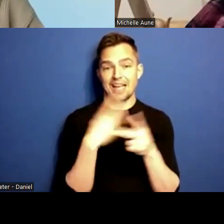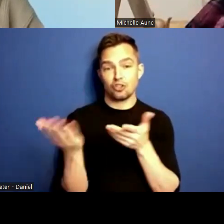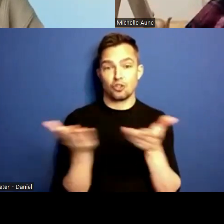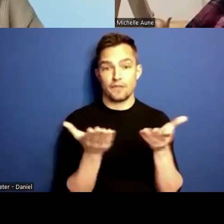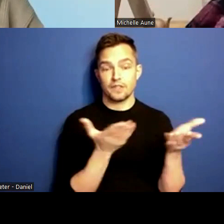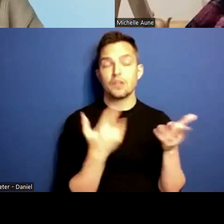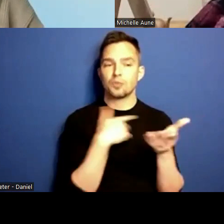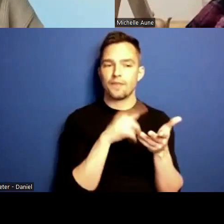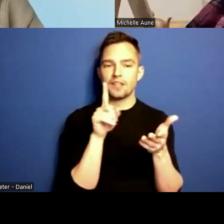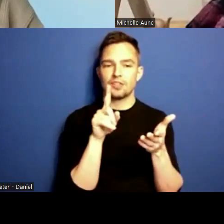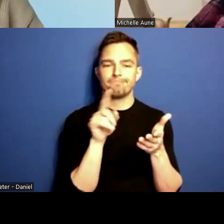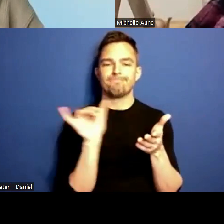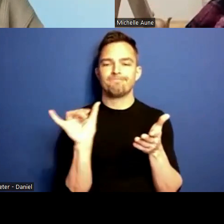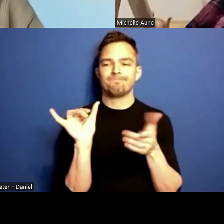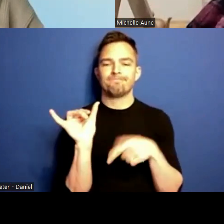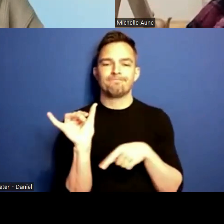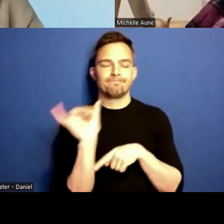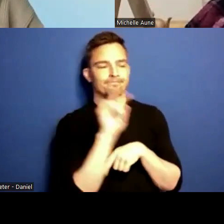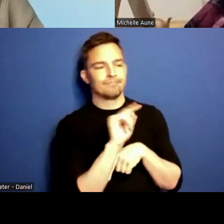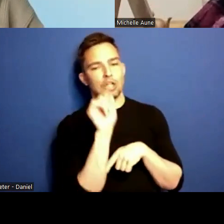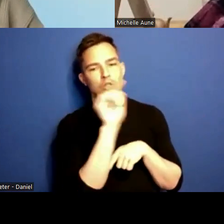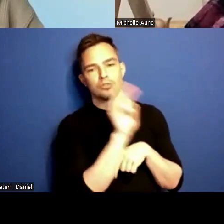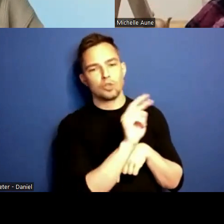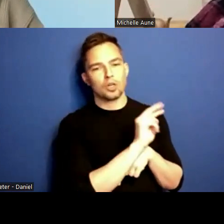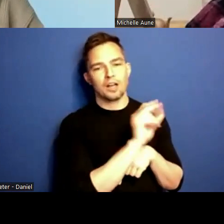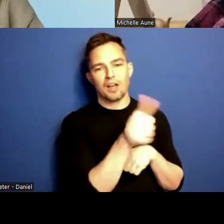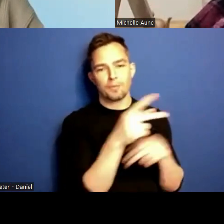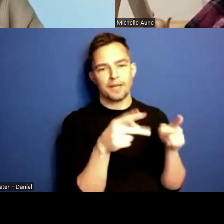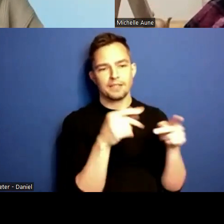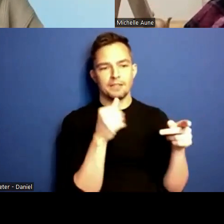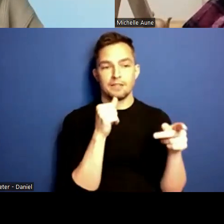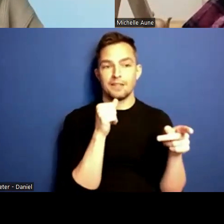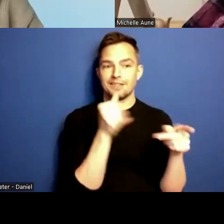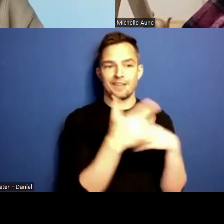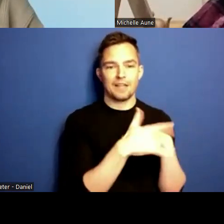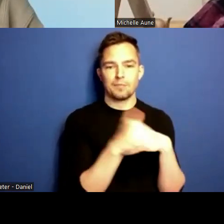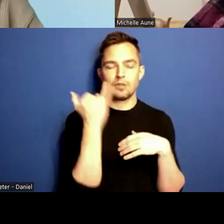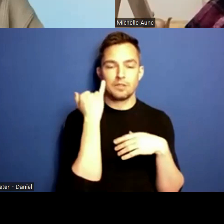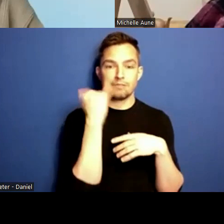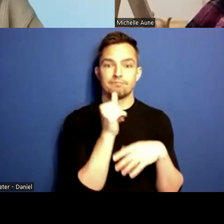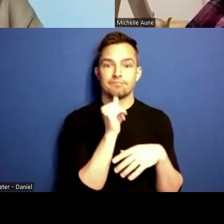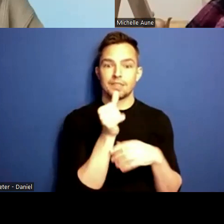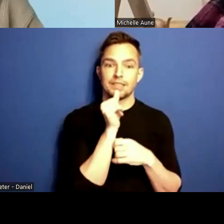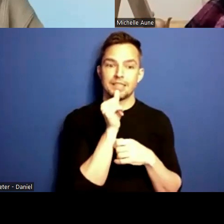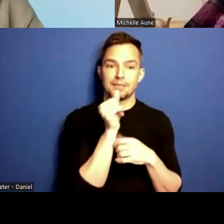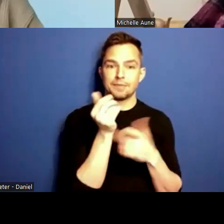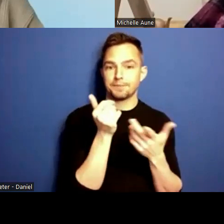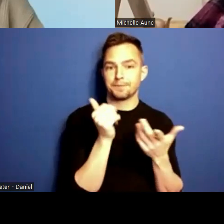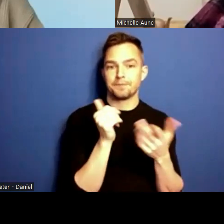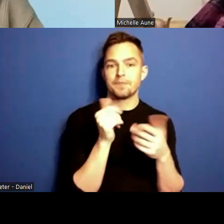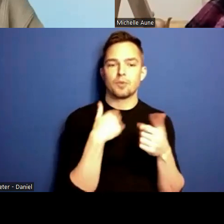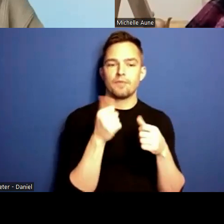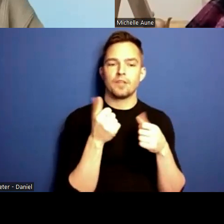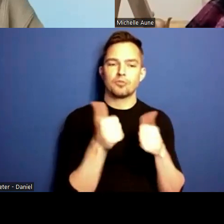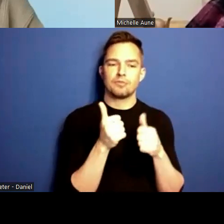we have had to look elsewhere because it's also not billable, right, when it's anonymous. And so we have to get creative and kind of cobble